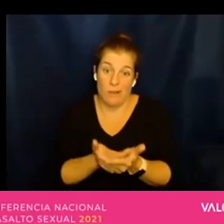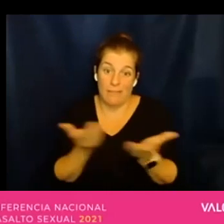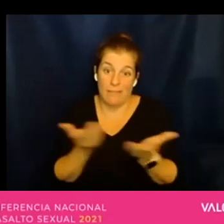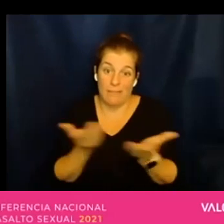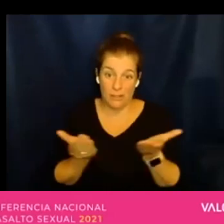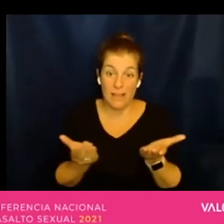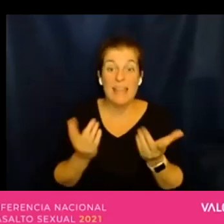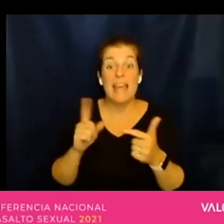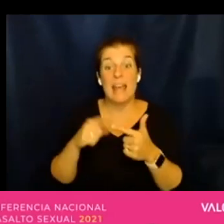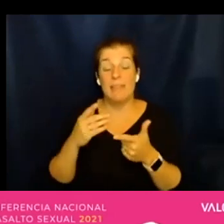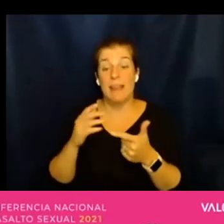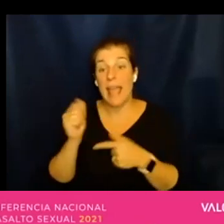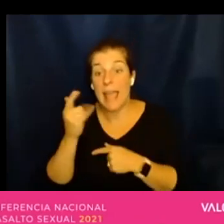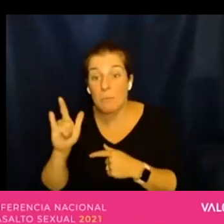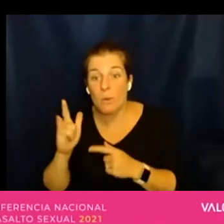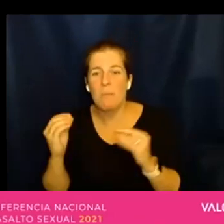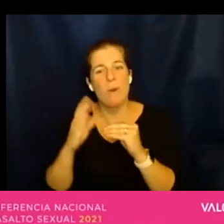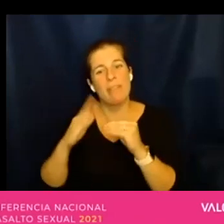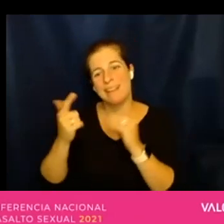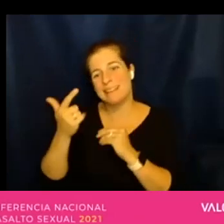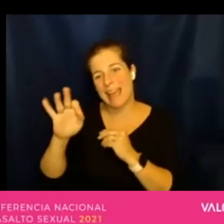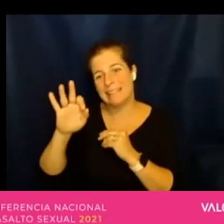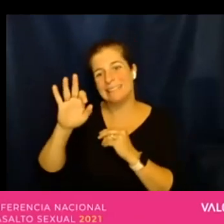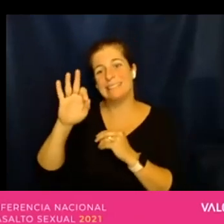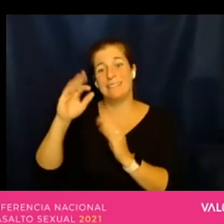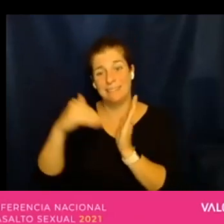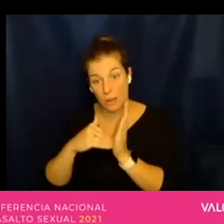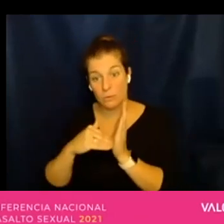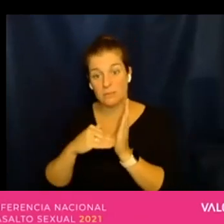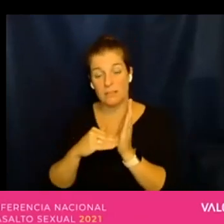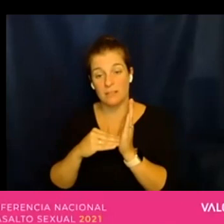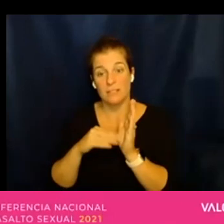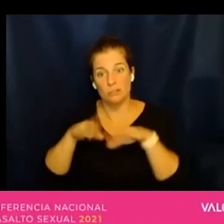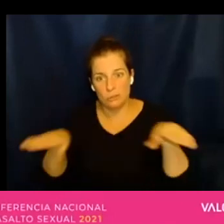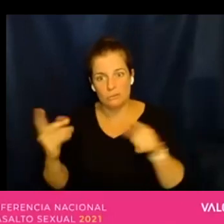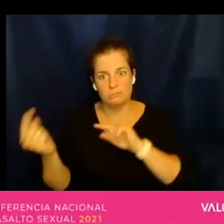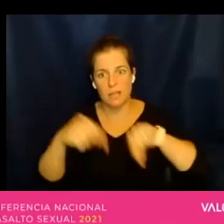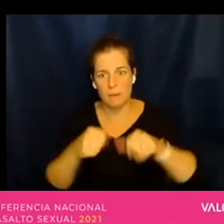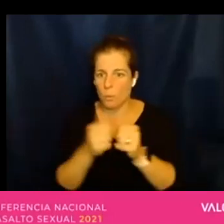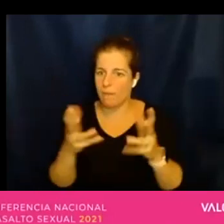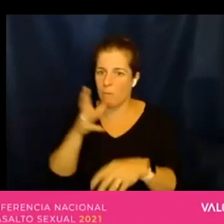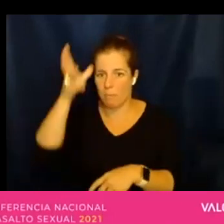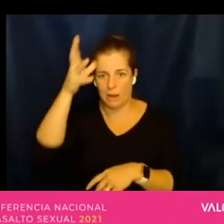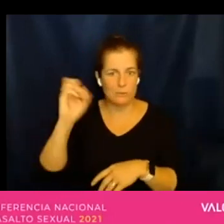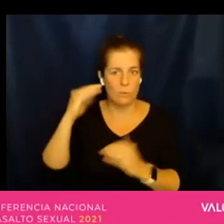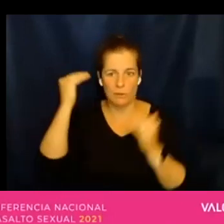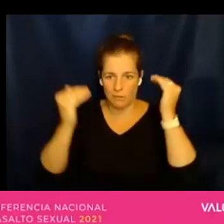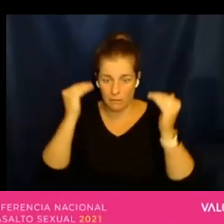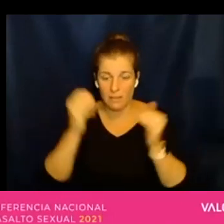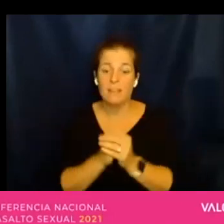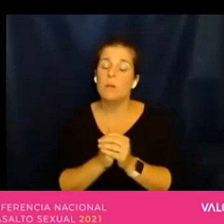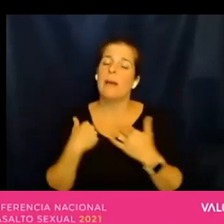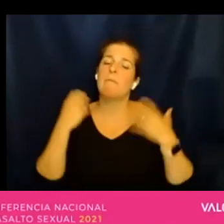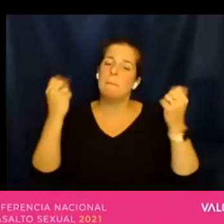,000 unaccompanied children. So, again, there are so many children in many detention centers throughout the border,